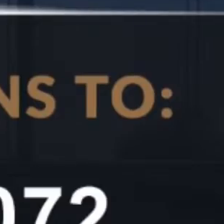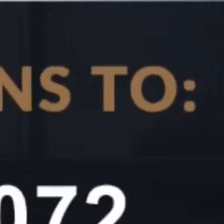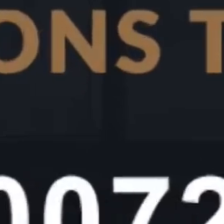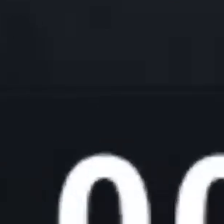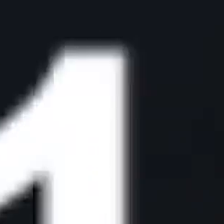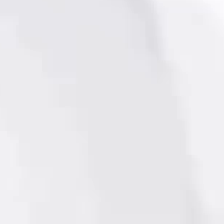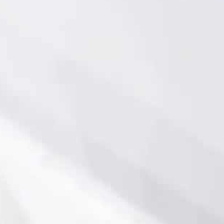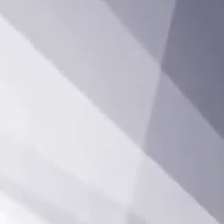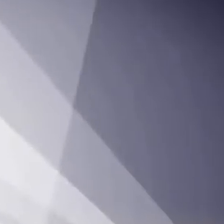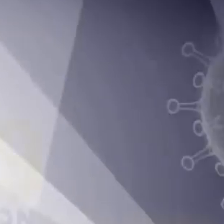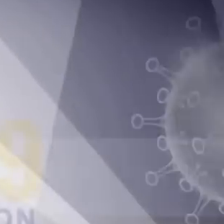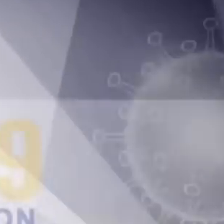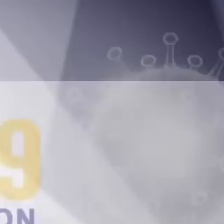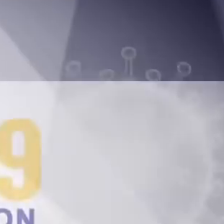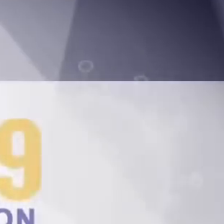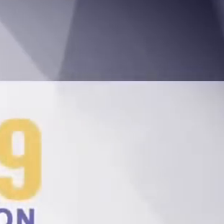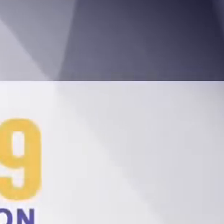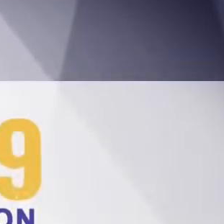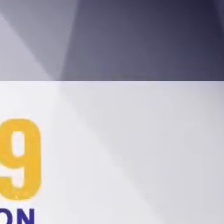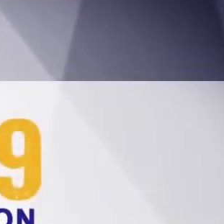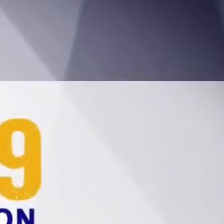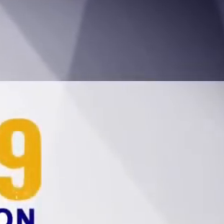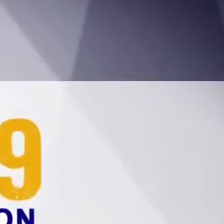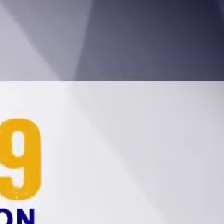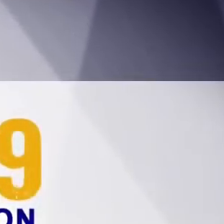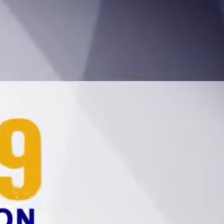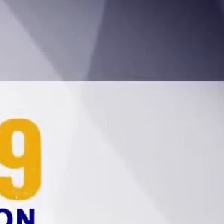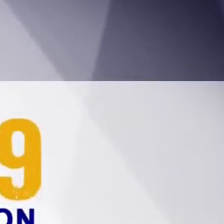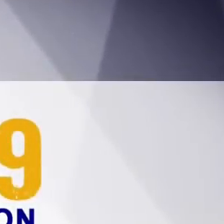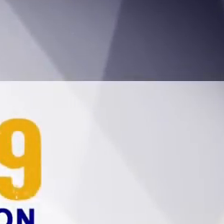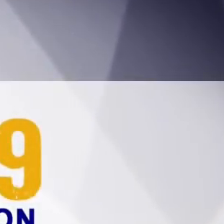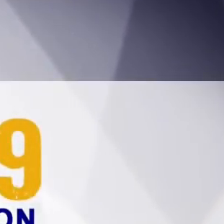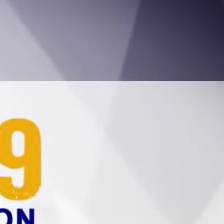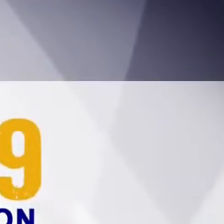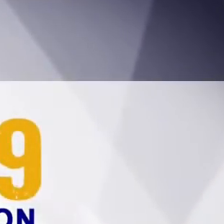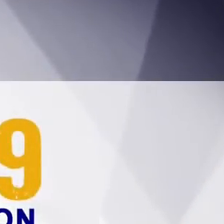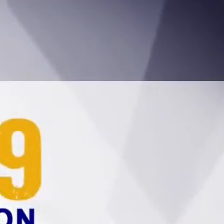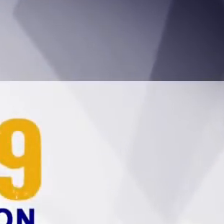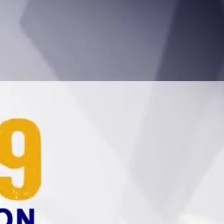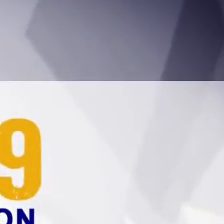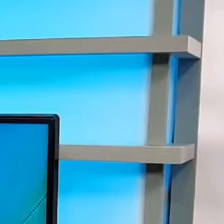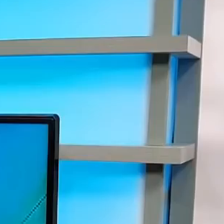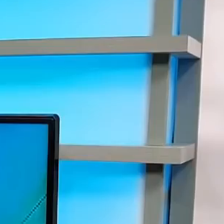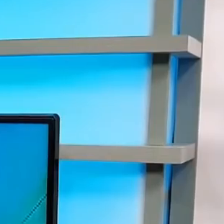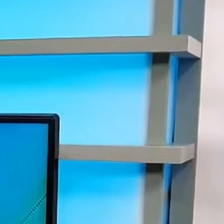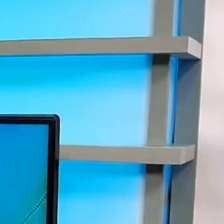876-381-0072. That's COVID-19 and tertiary education.